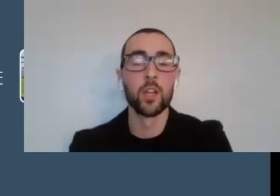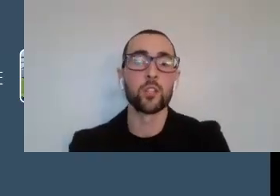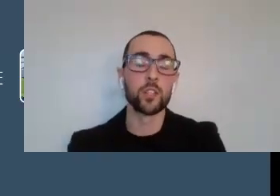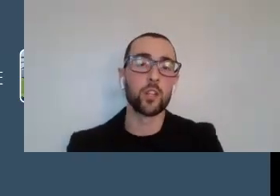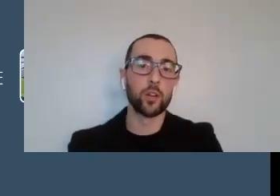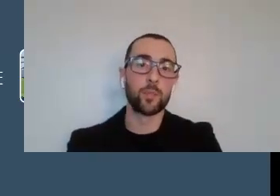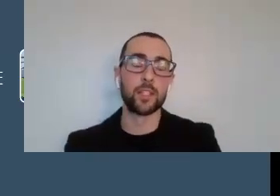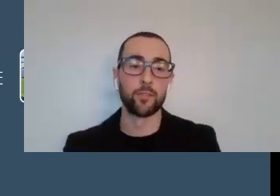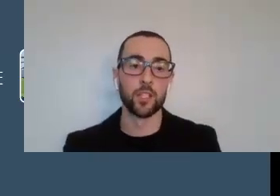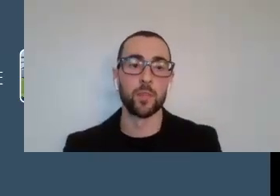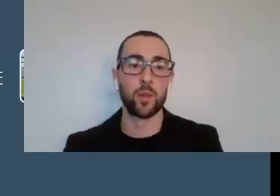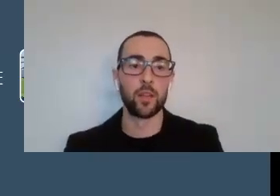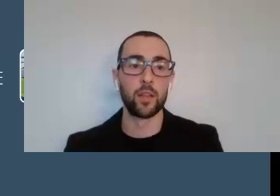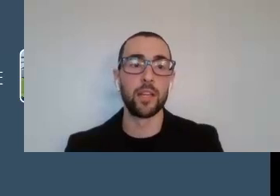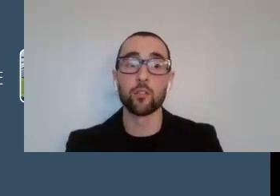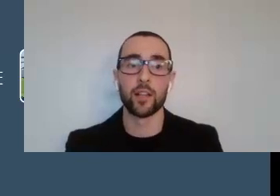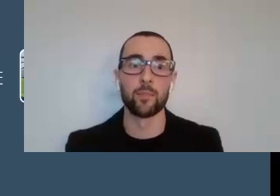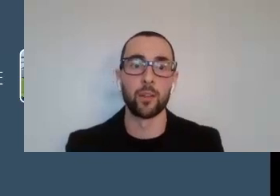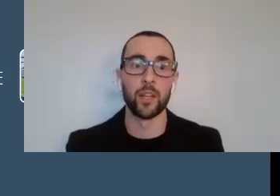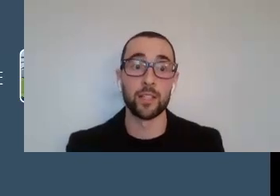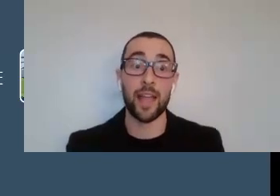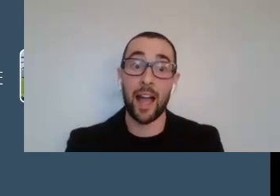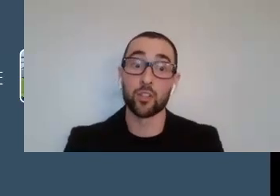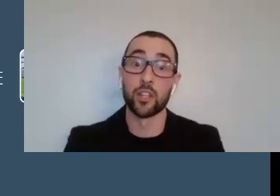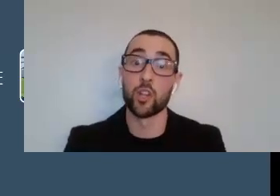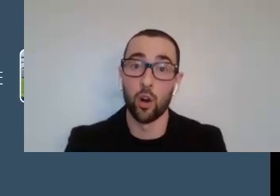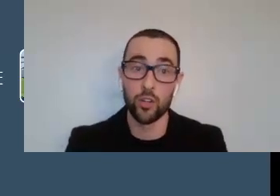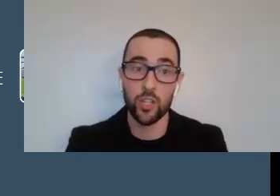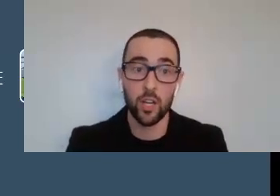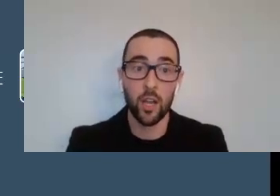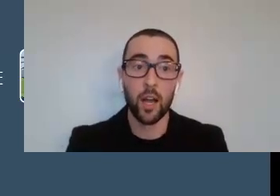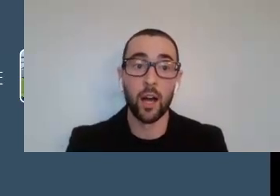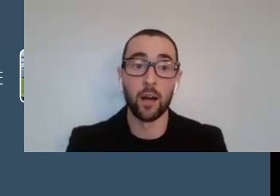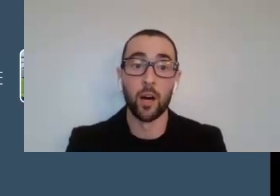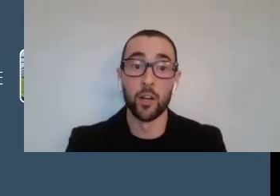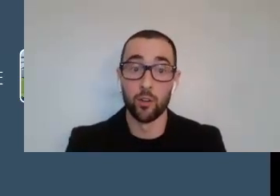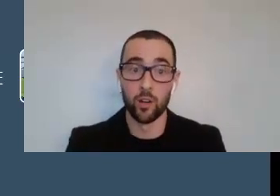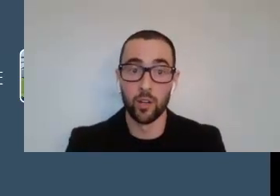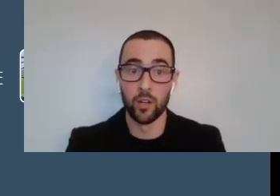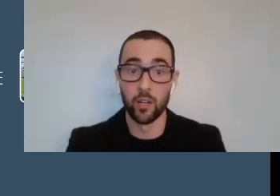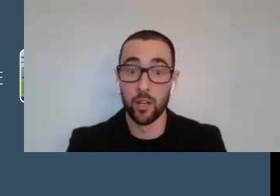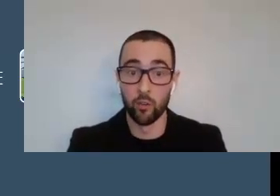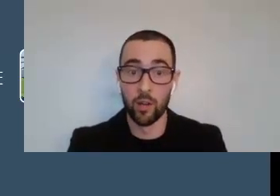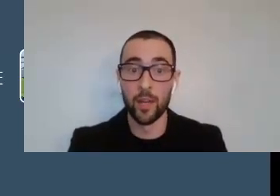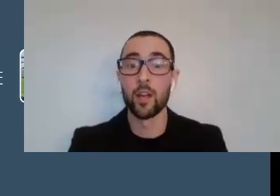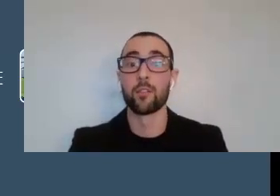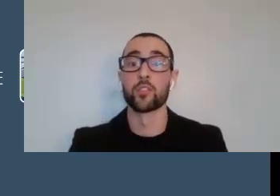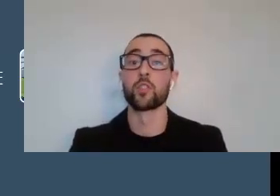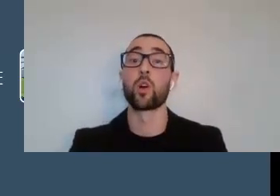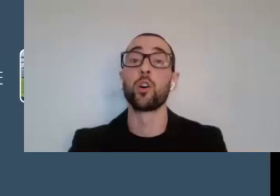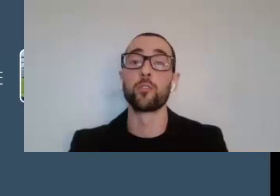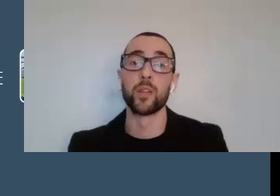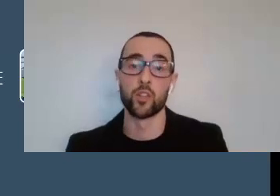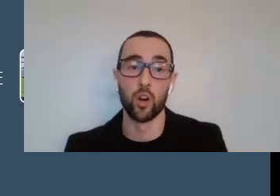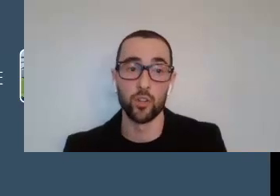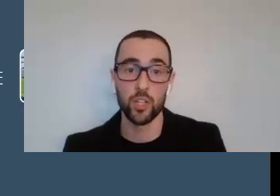this term. So this is going to be the difference between the indirect amount that is actually charged under an agreement